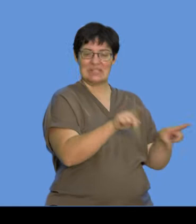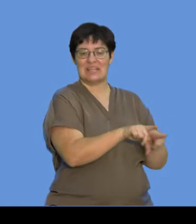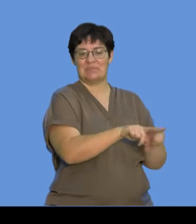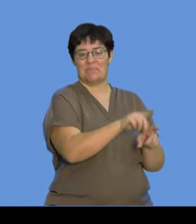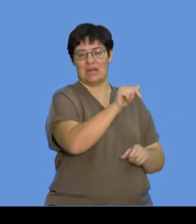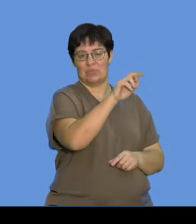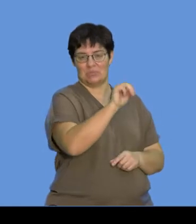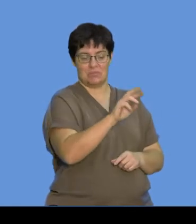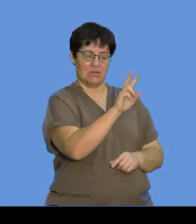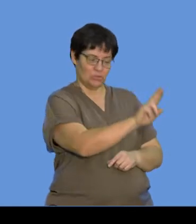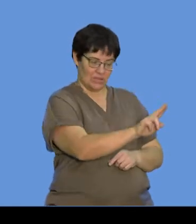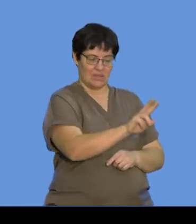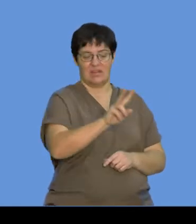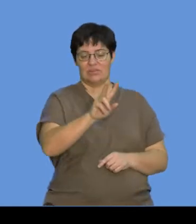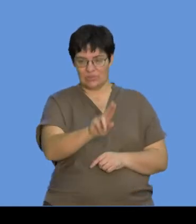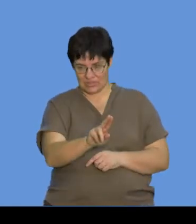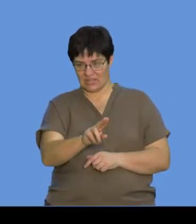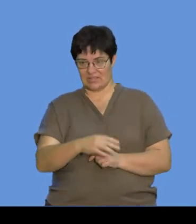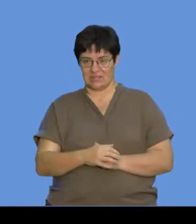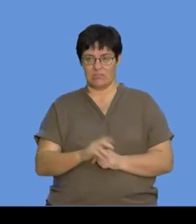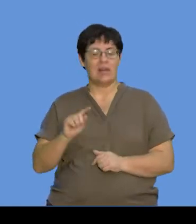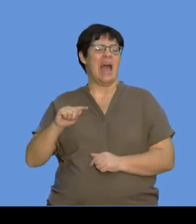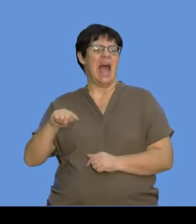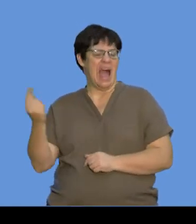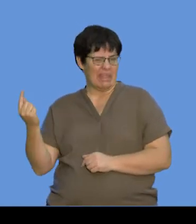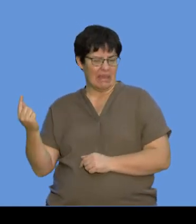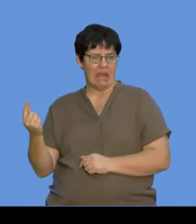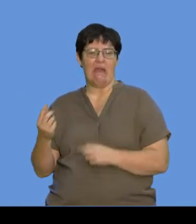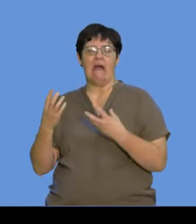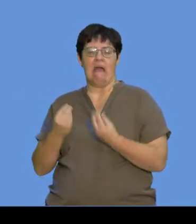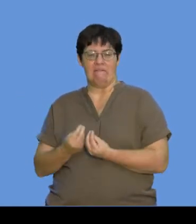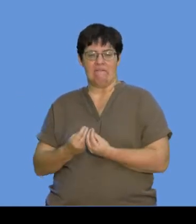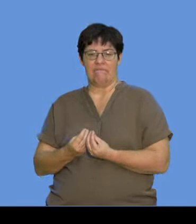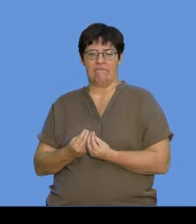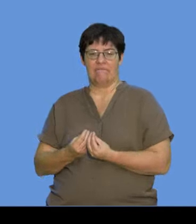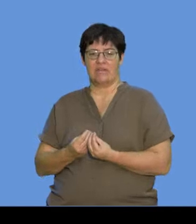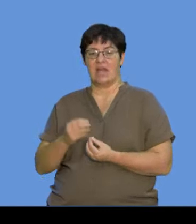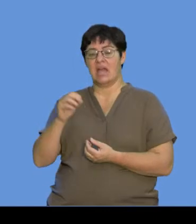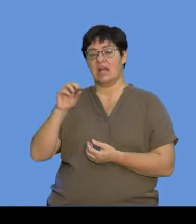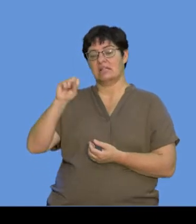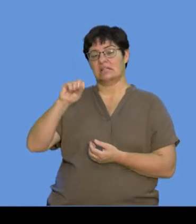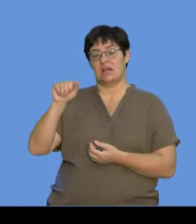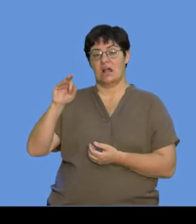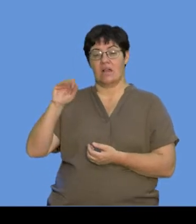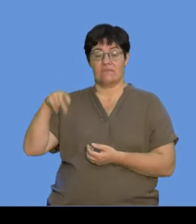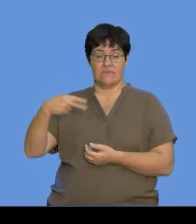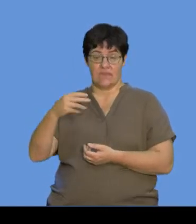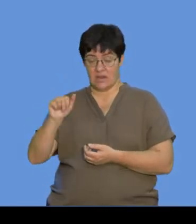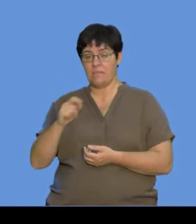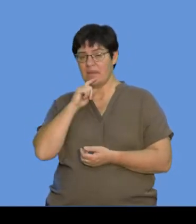of the same kind that are actually joined together. We also have other molecules of an element which is like